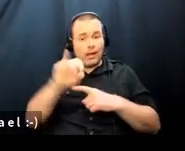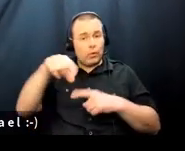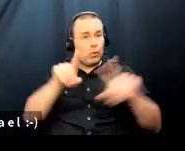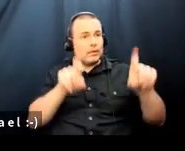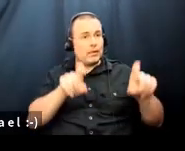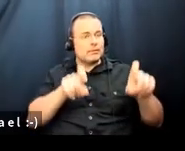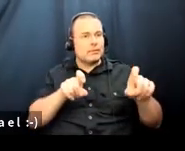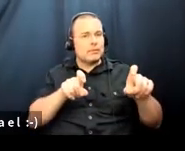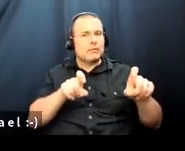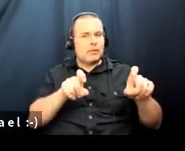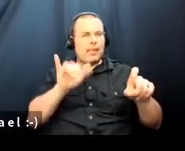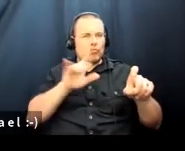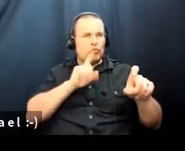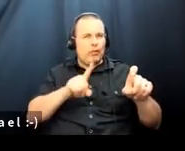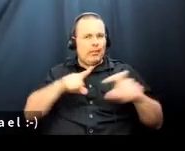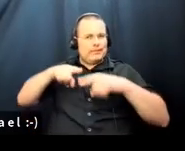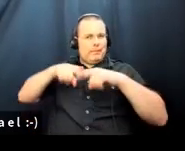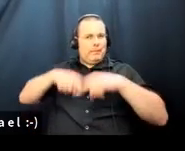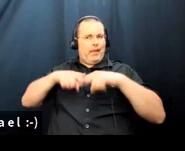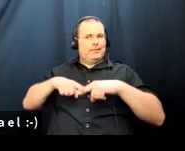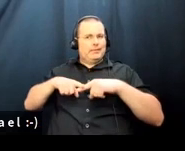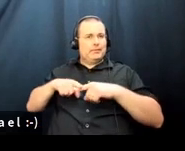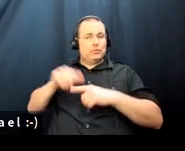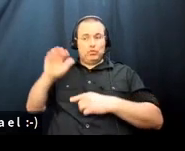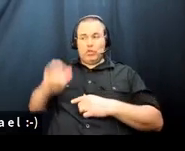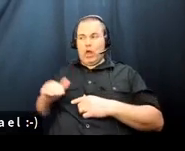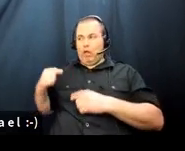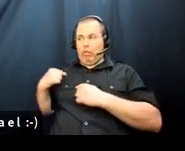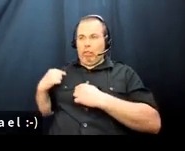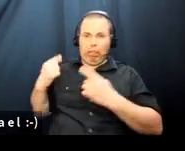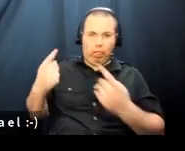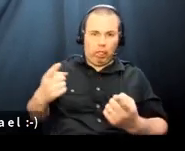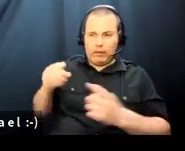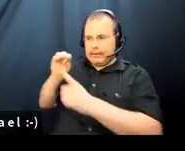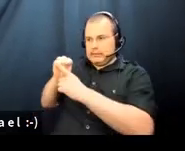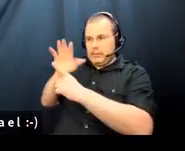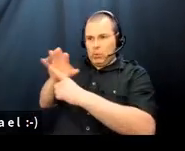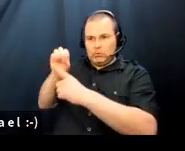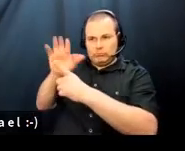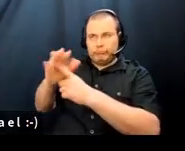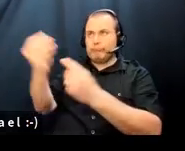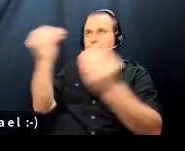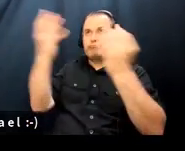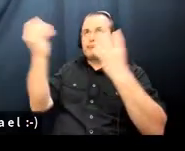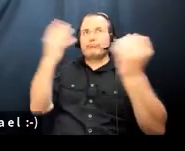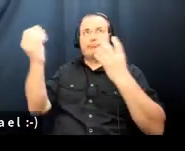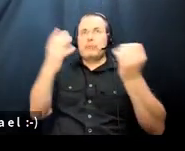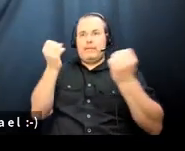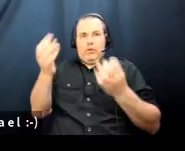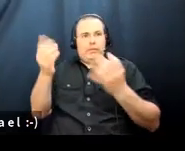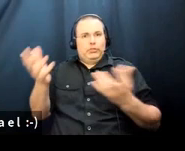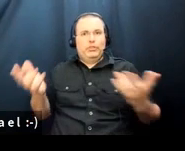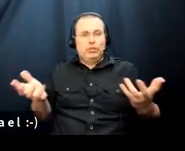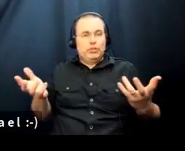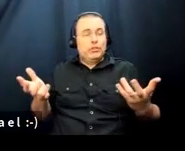the child been exposed. And as you as parents and providers and caregivers of young children